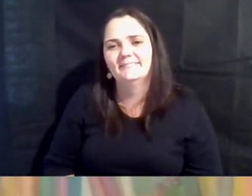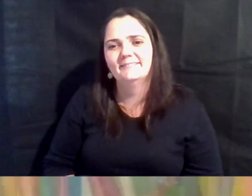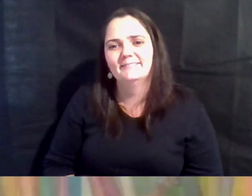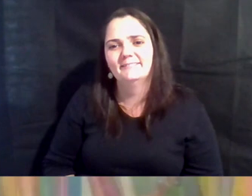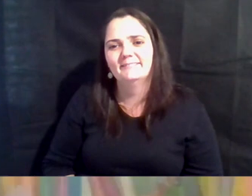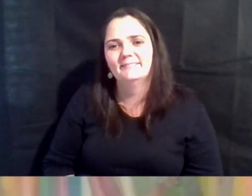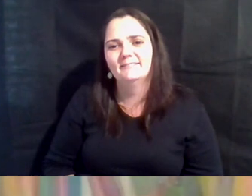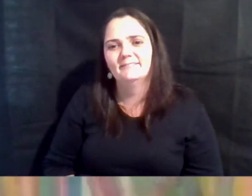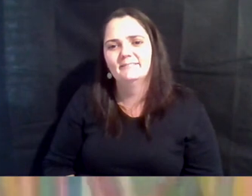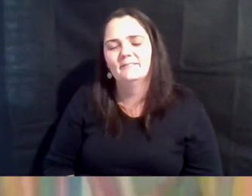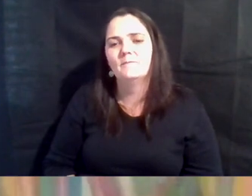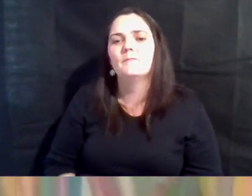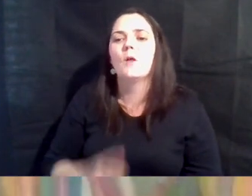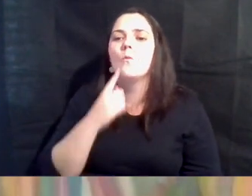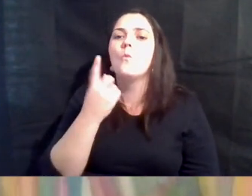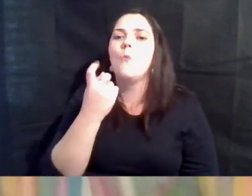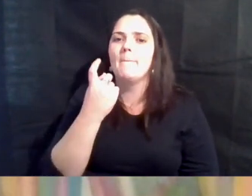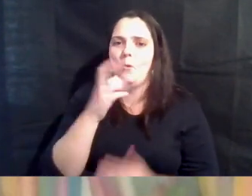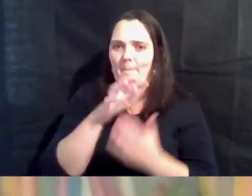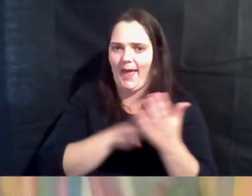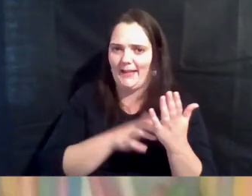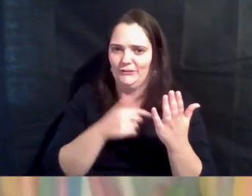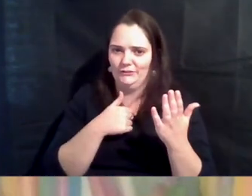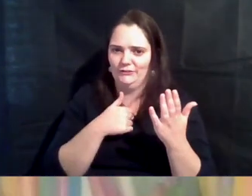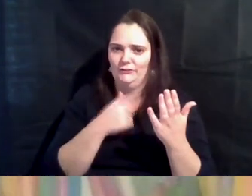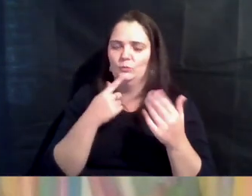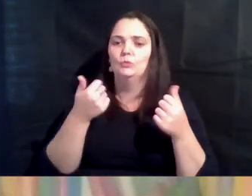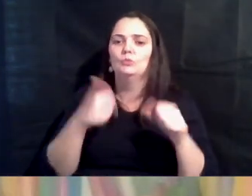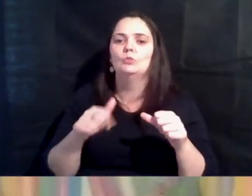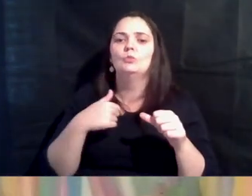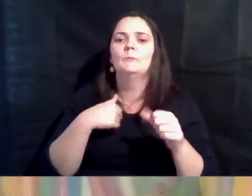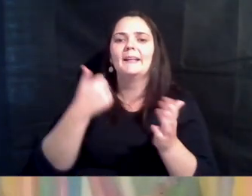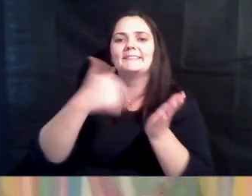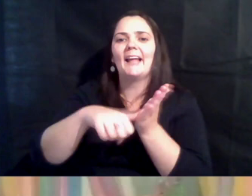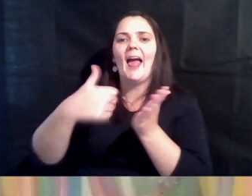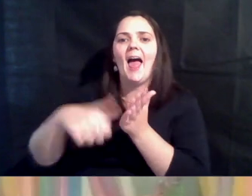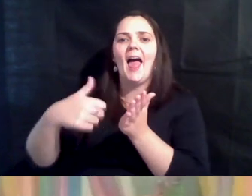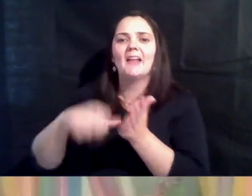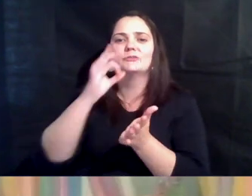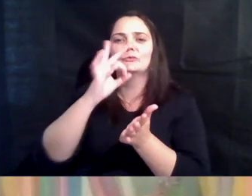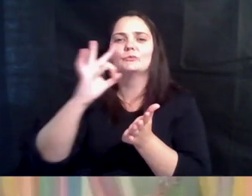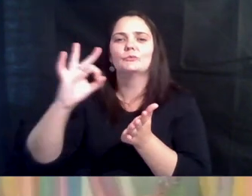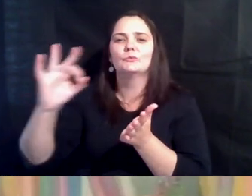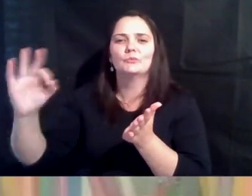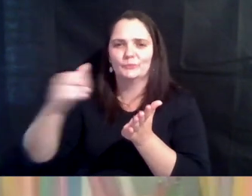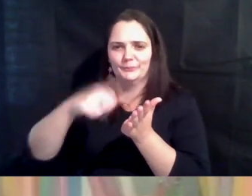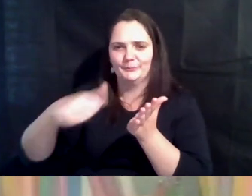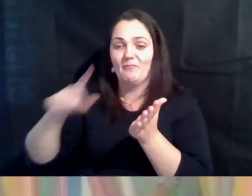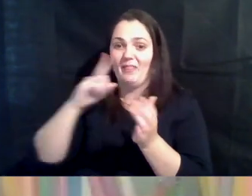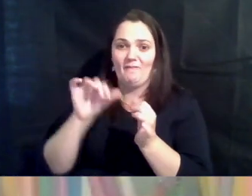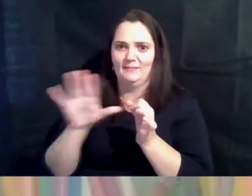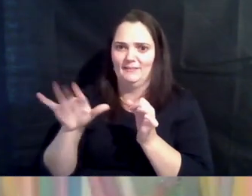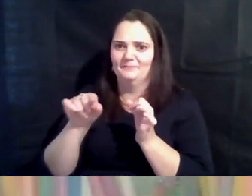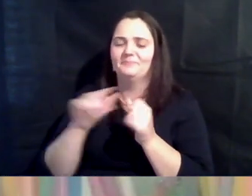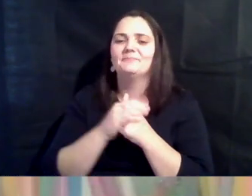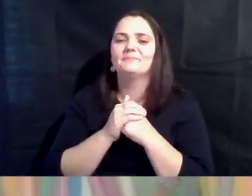questions. Okie doke. I'm going to do one final page and I'm going to use my sticky dots because I think that these are pretty cool.